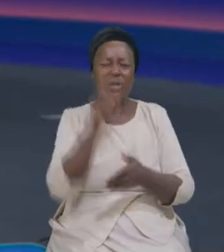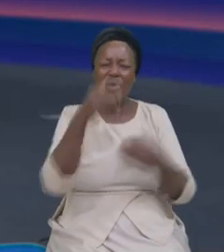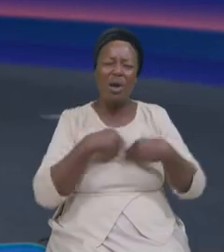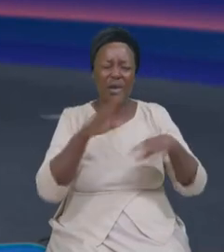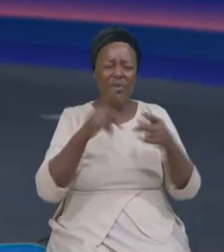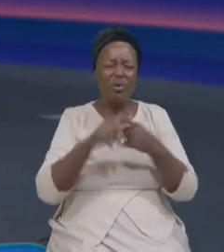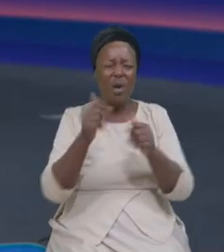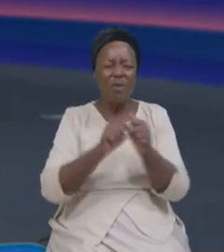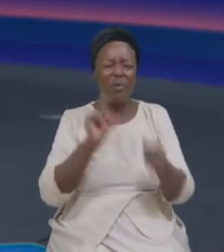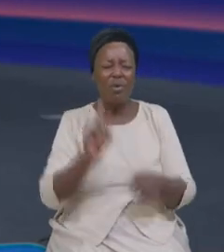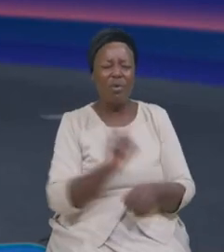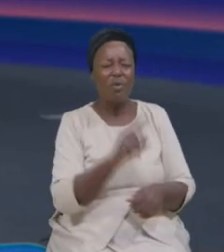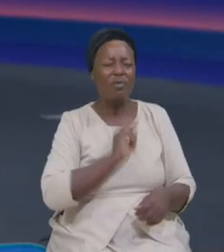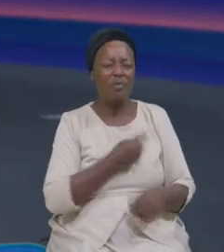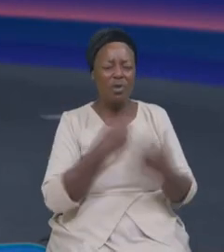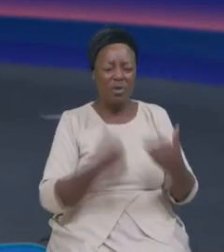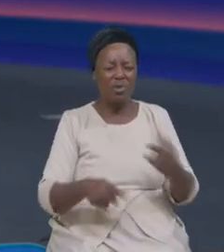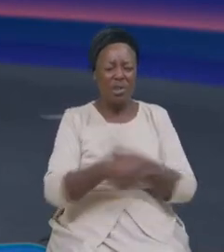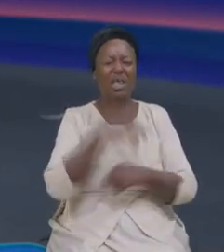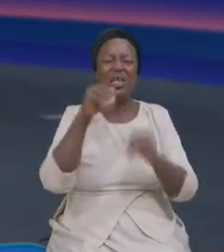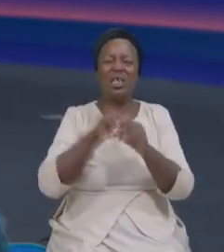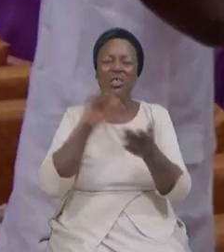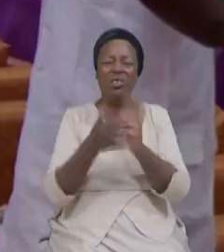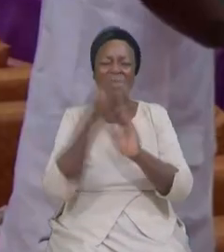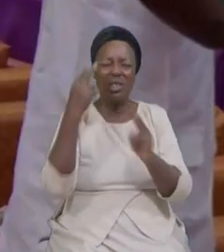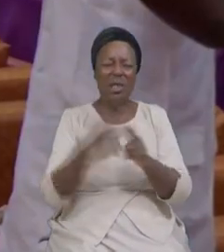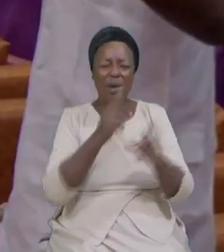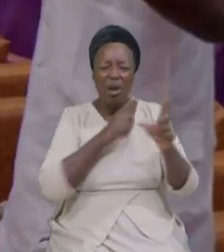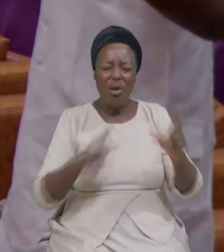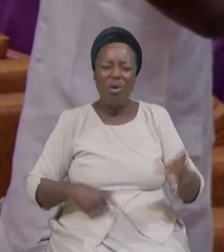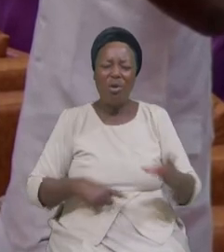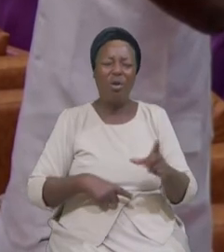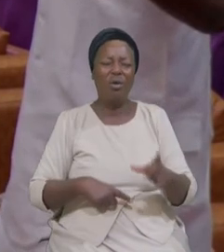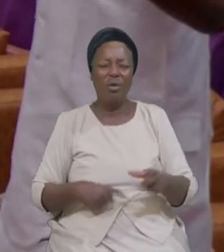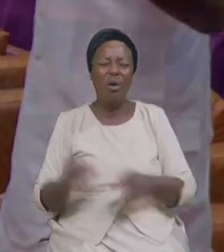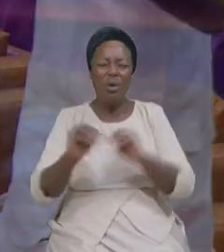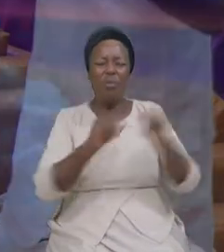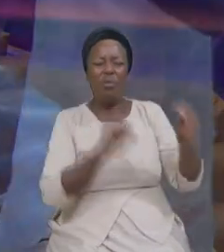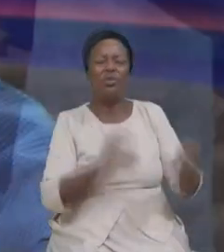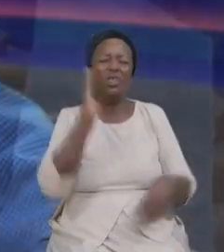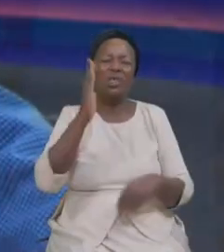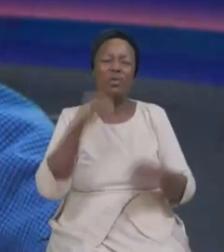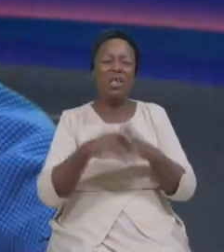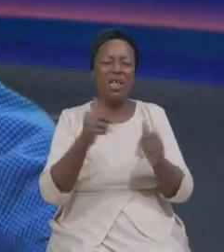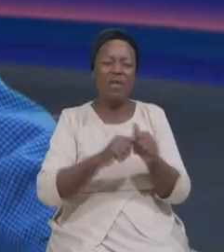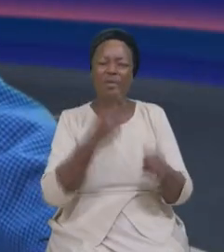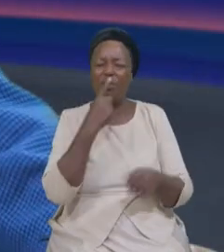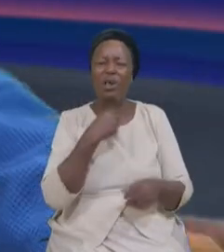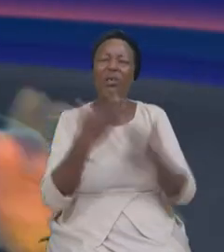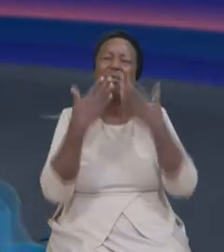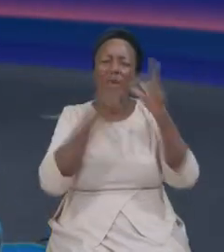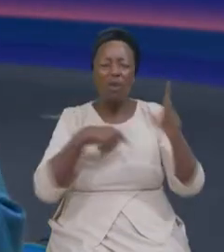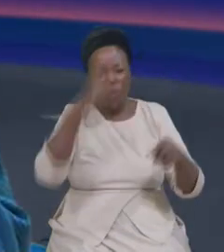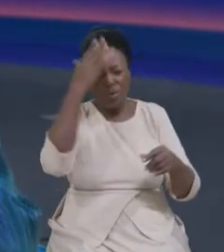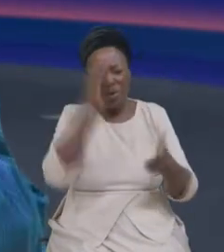of us today in Jesus' name. Lord, put testimony in every mouth. Thank you, Lord, because I know you have answered.